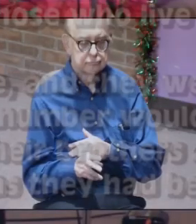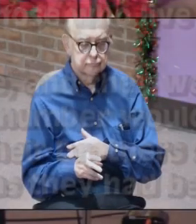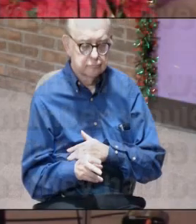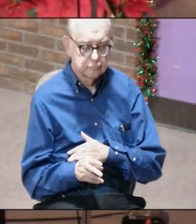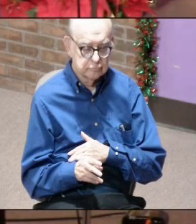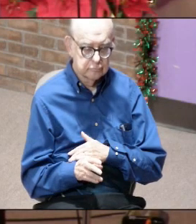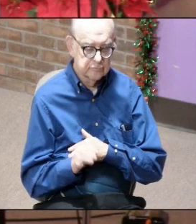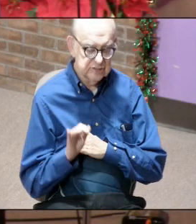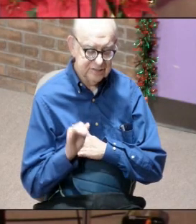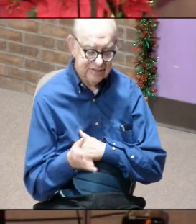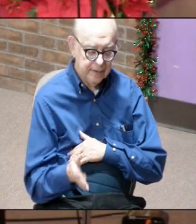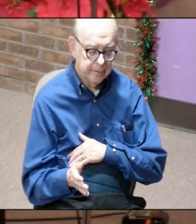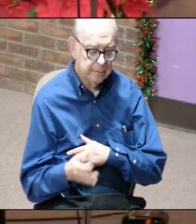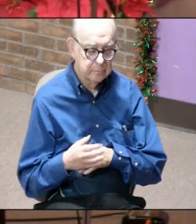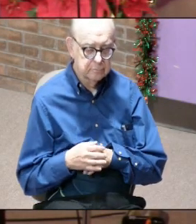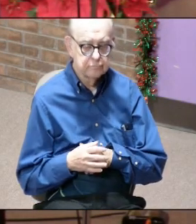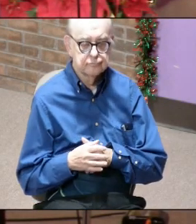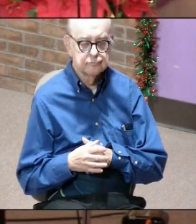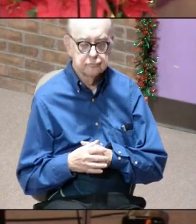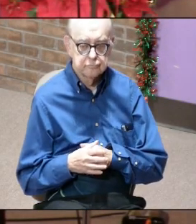as they had been.